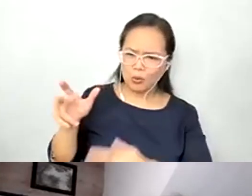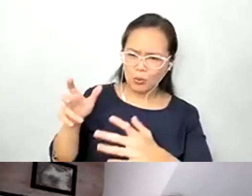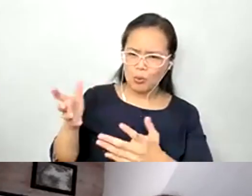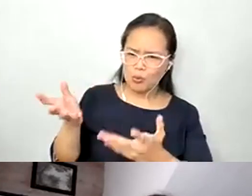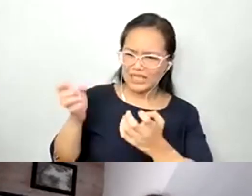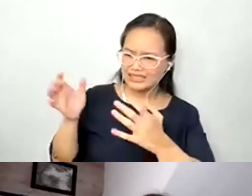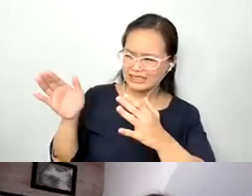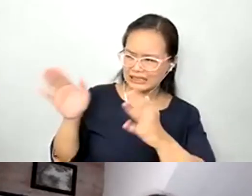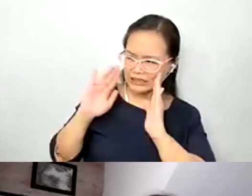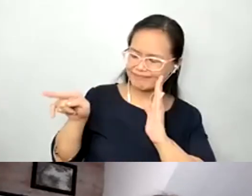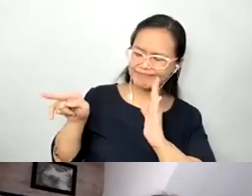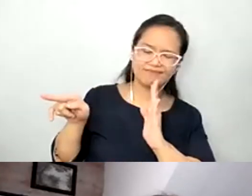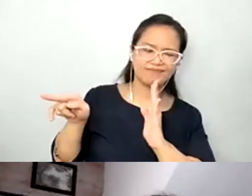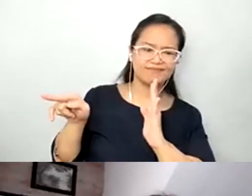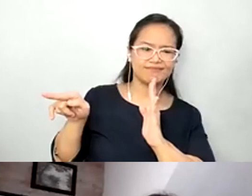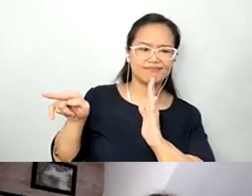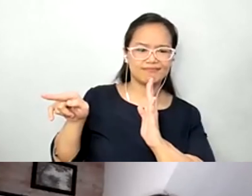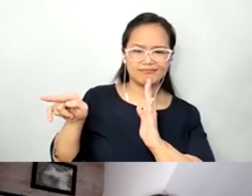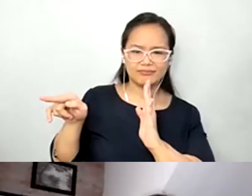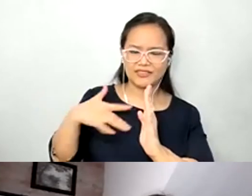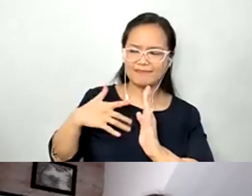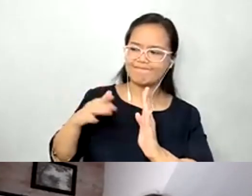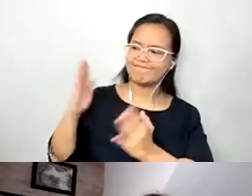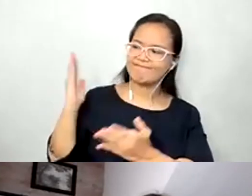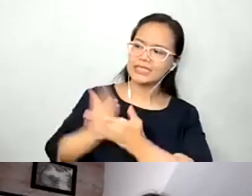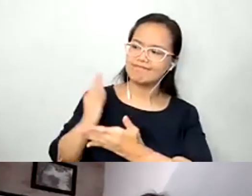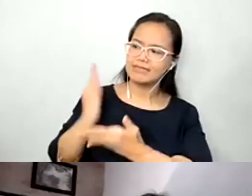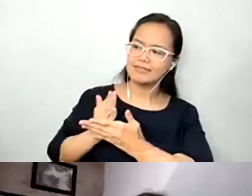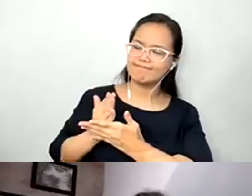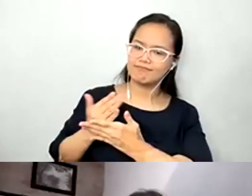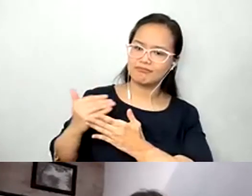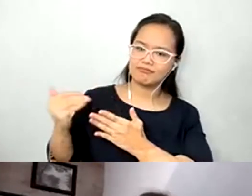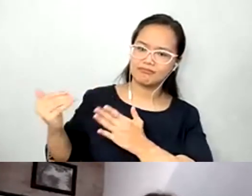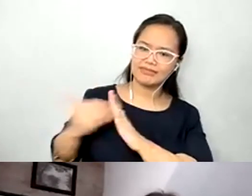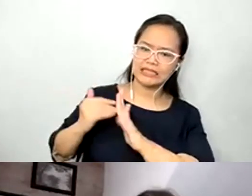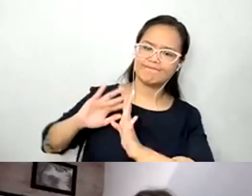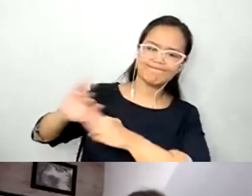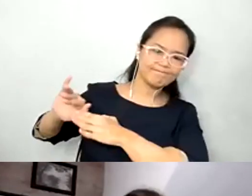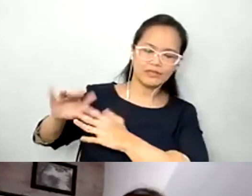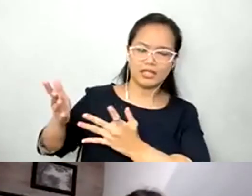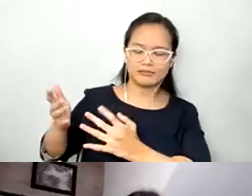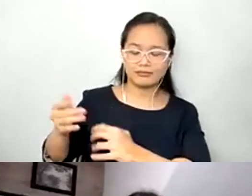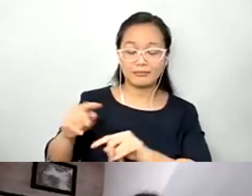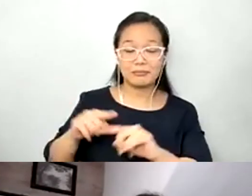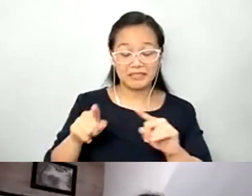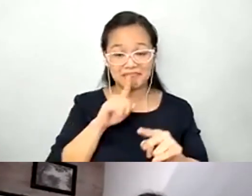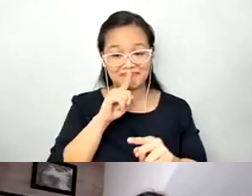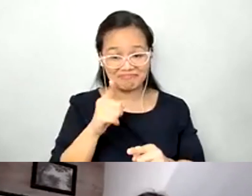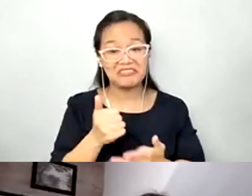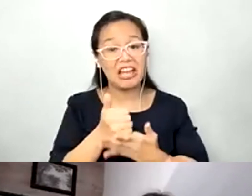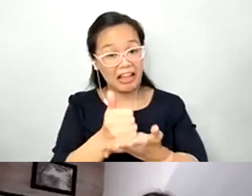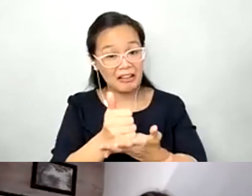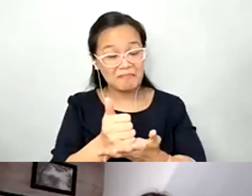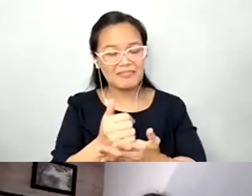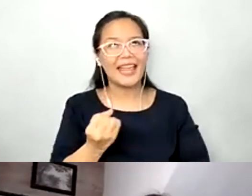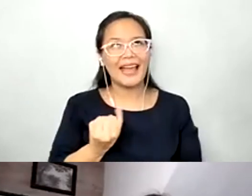like, you know, cut them off. And so, yun, nakakatulong talaga ang pagbibilang.